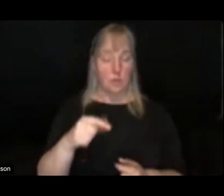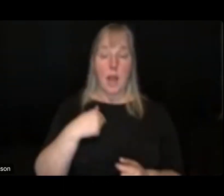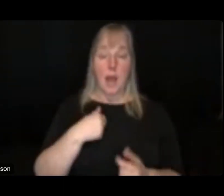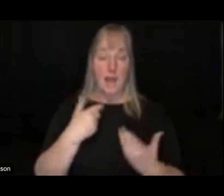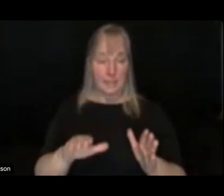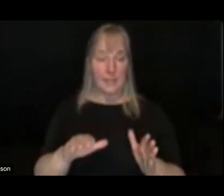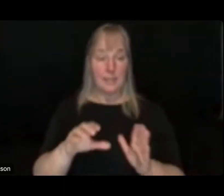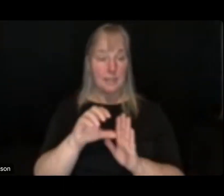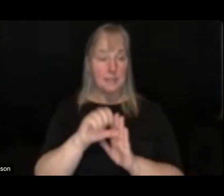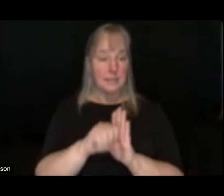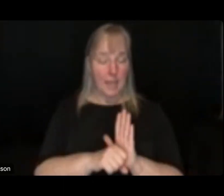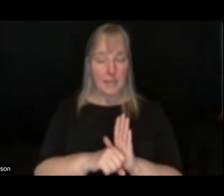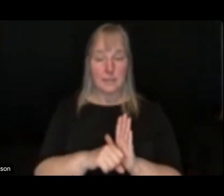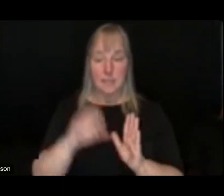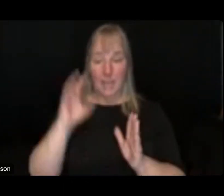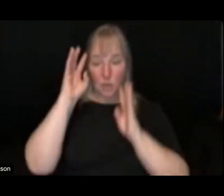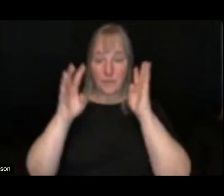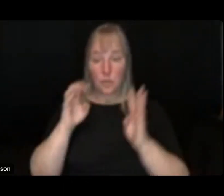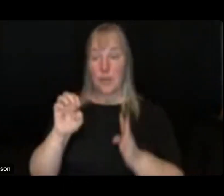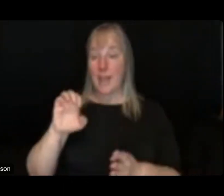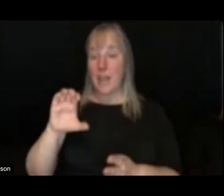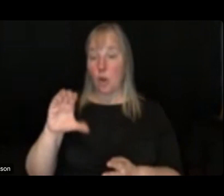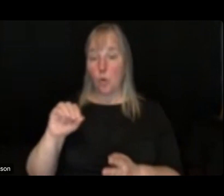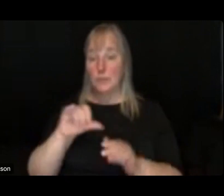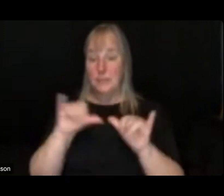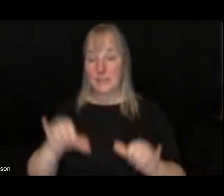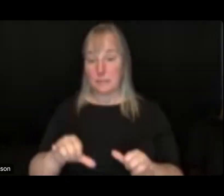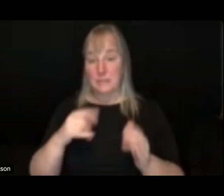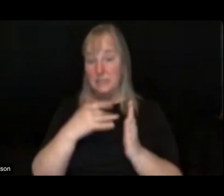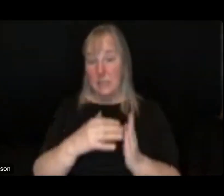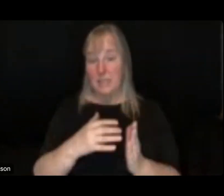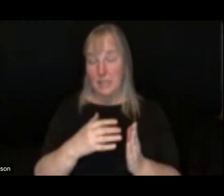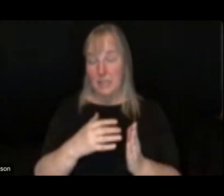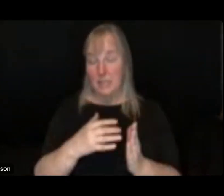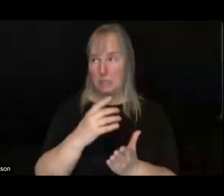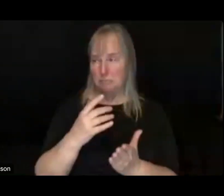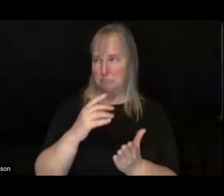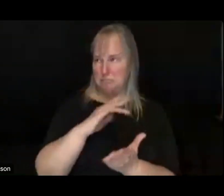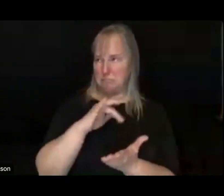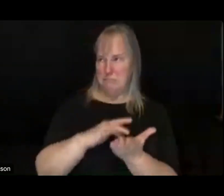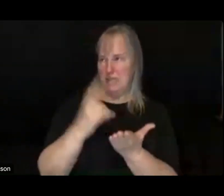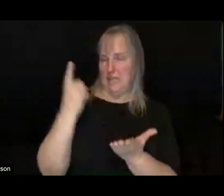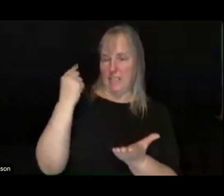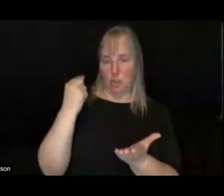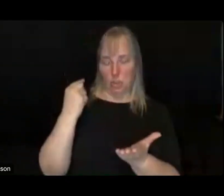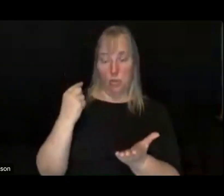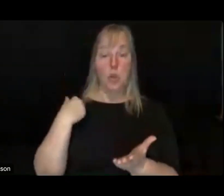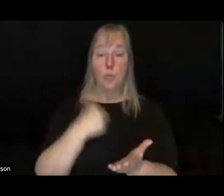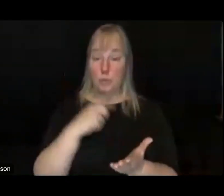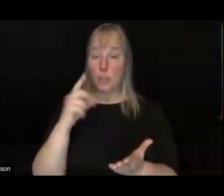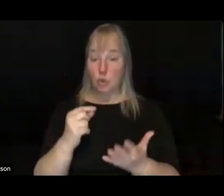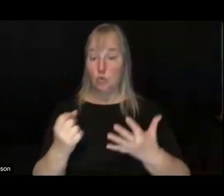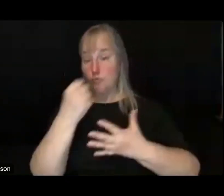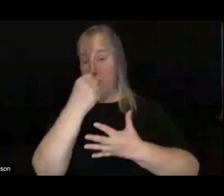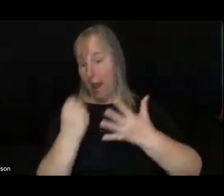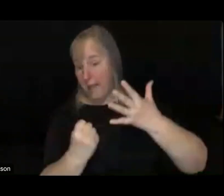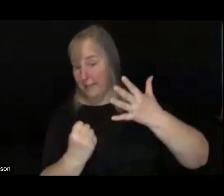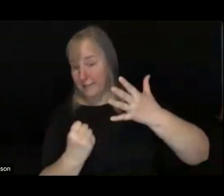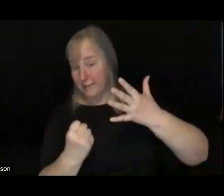innovation ecosystem study late last year, mid last year, and we do rank relatively